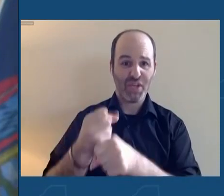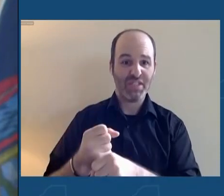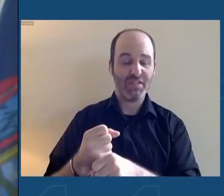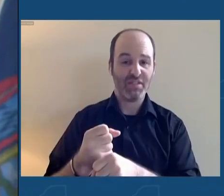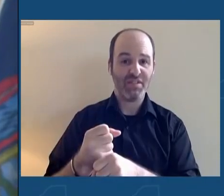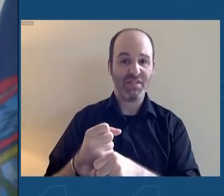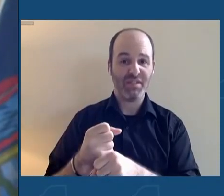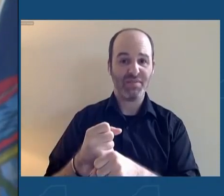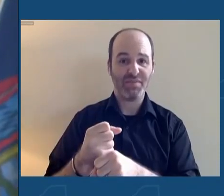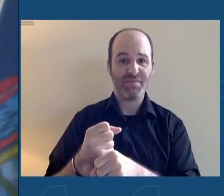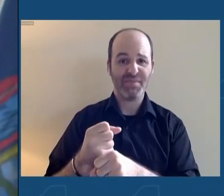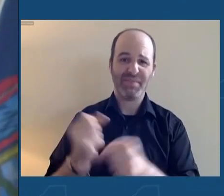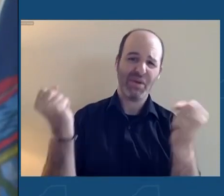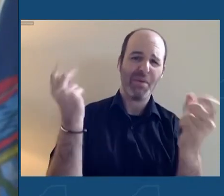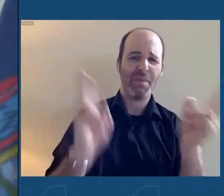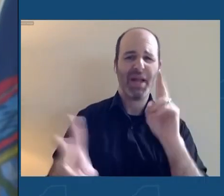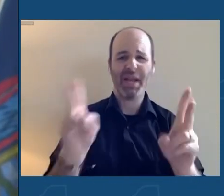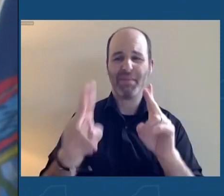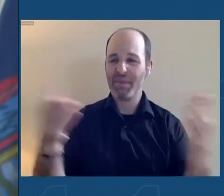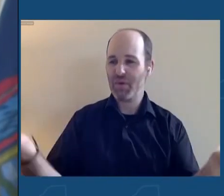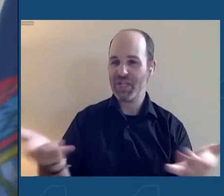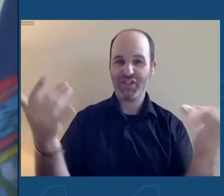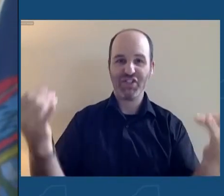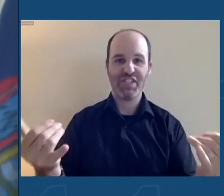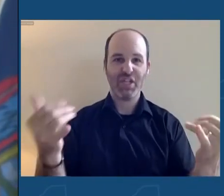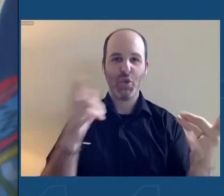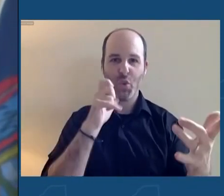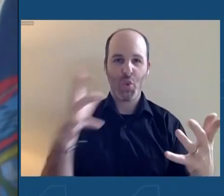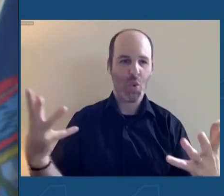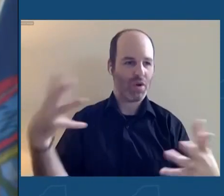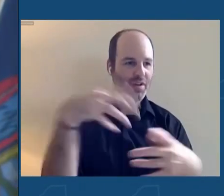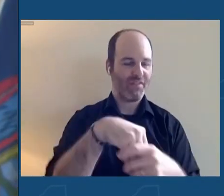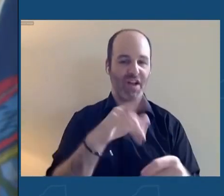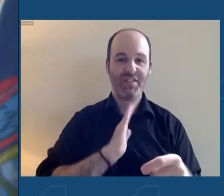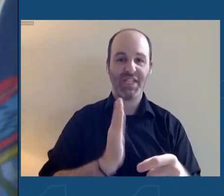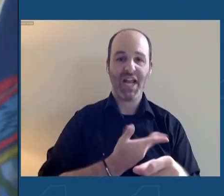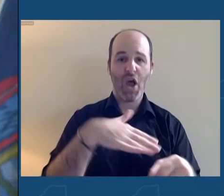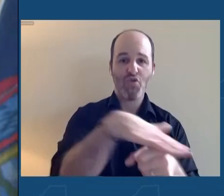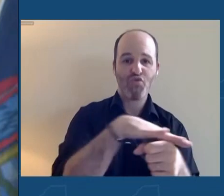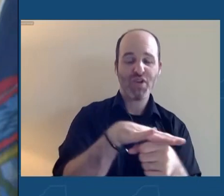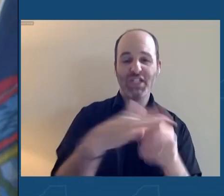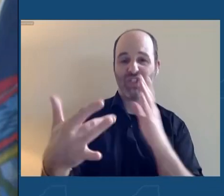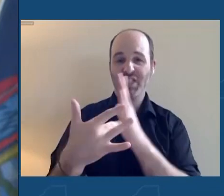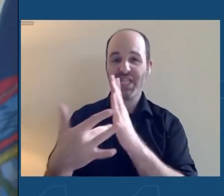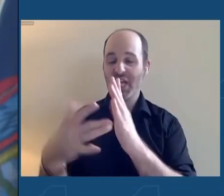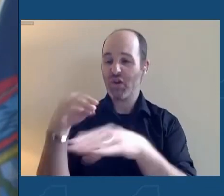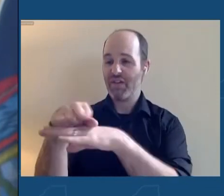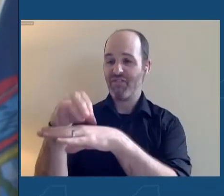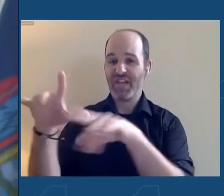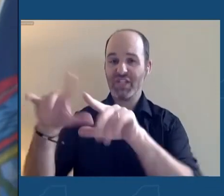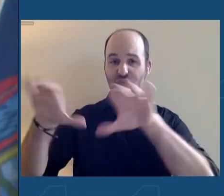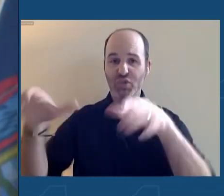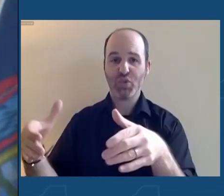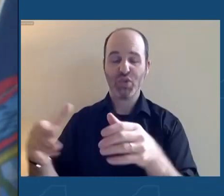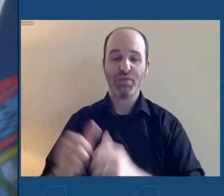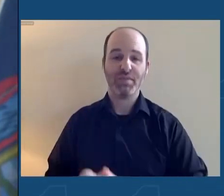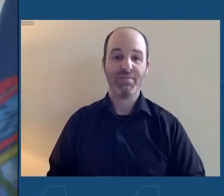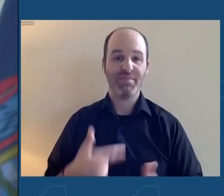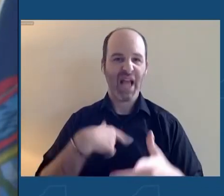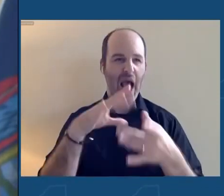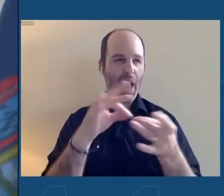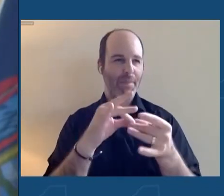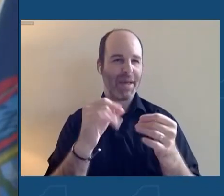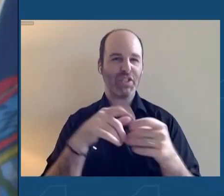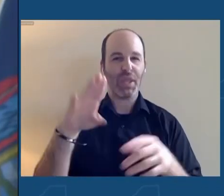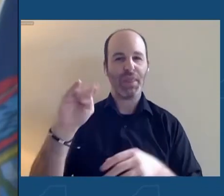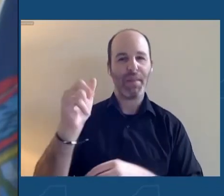There are many people here today who are part of our regional and technical advisory group. I mentioned the master plan because it